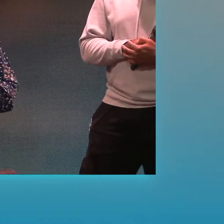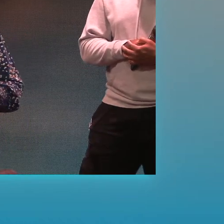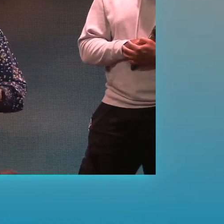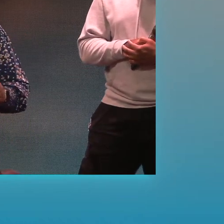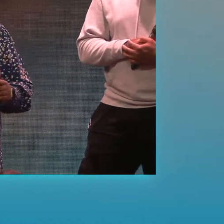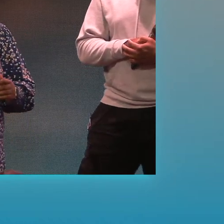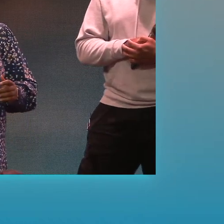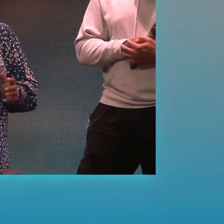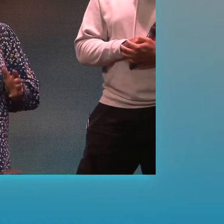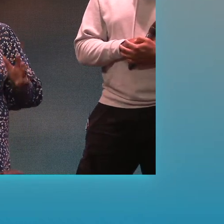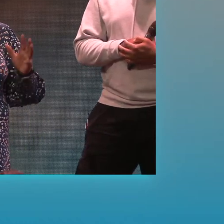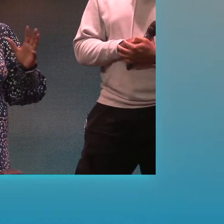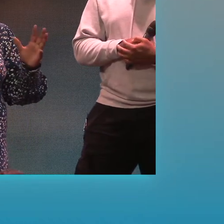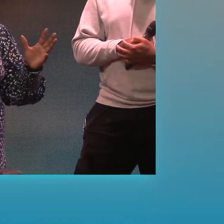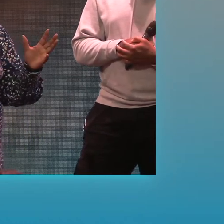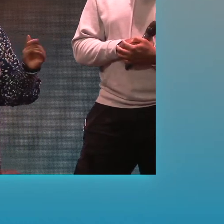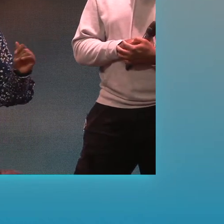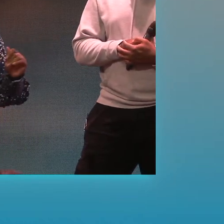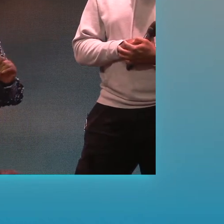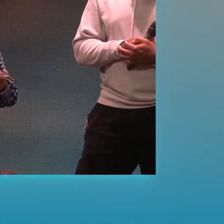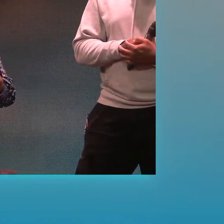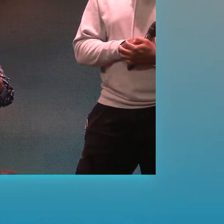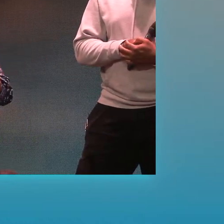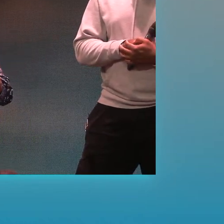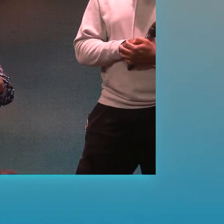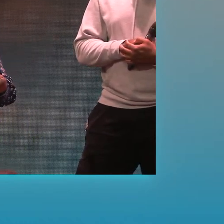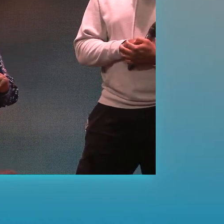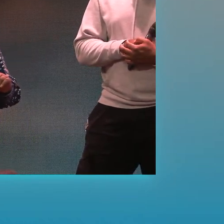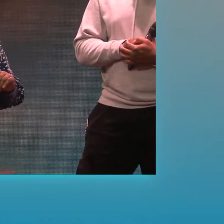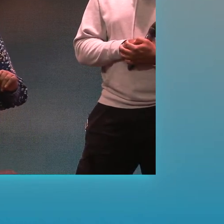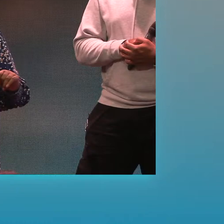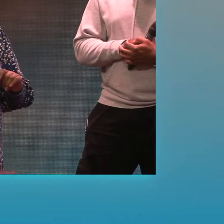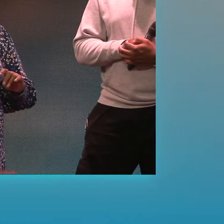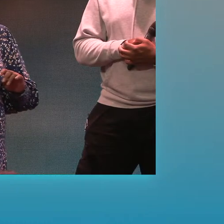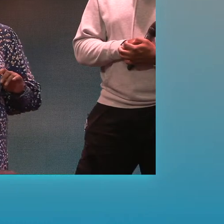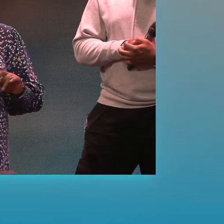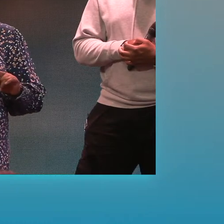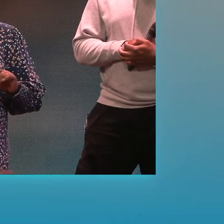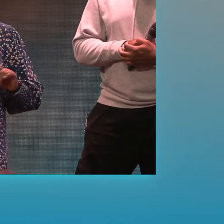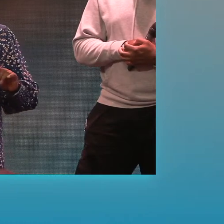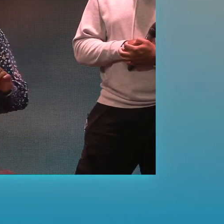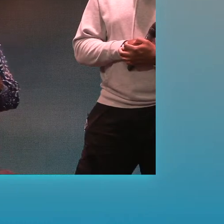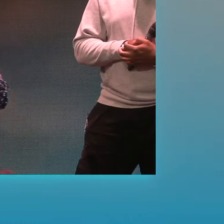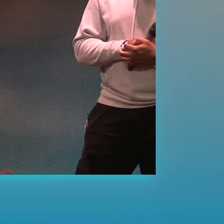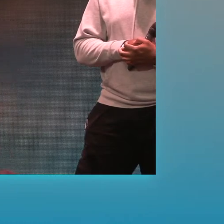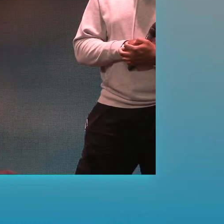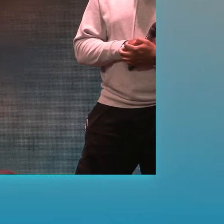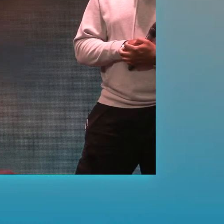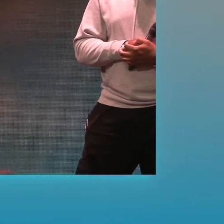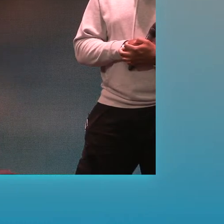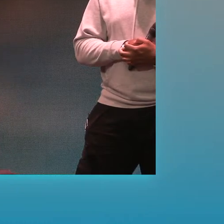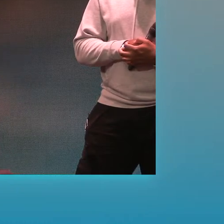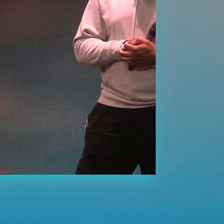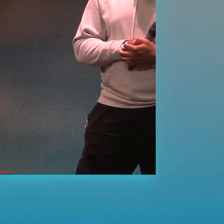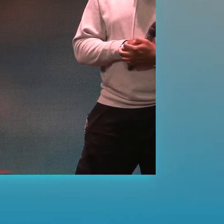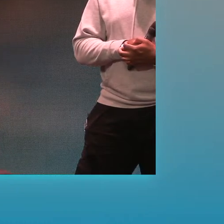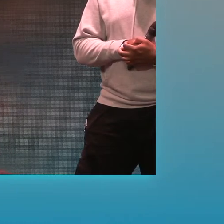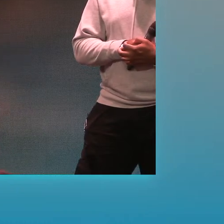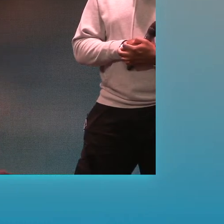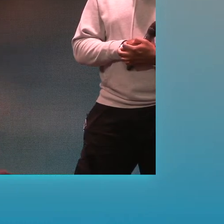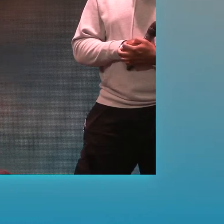Saturday and celebrate with them, and join us for our services next week. We will have baptism services at 9 and